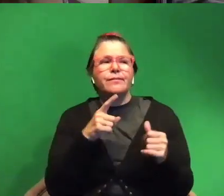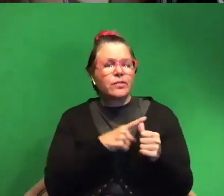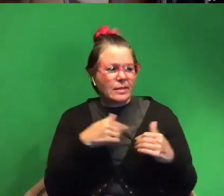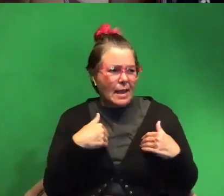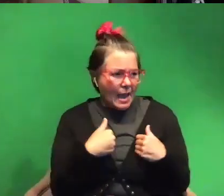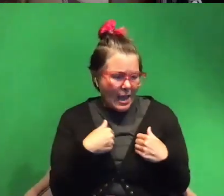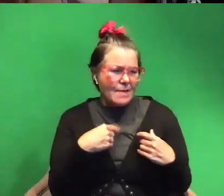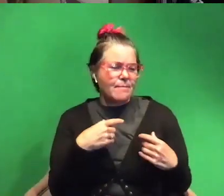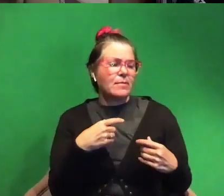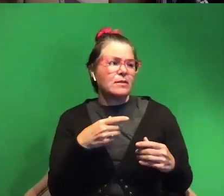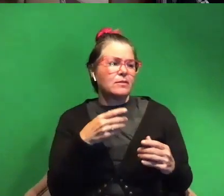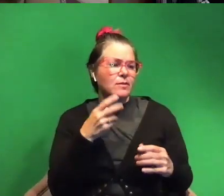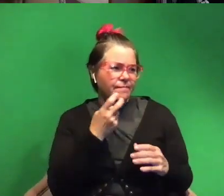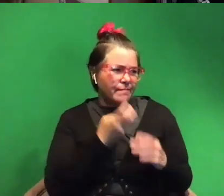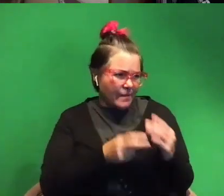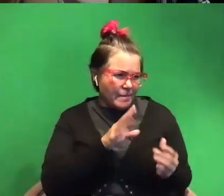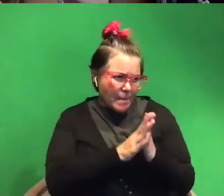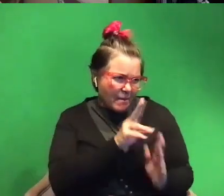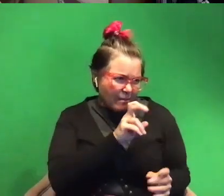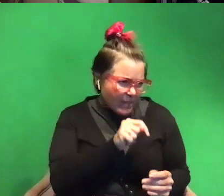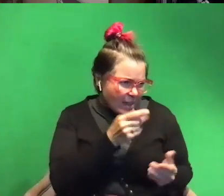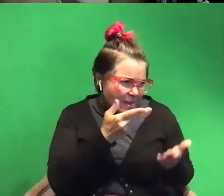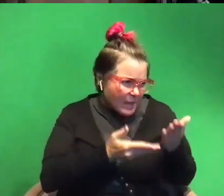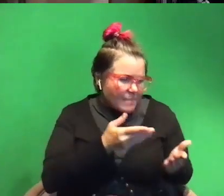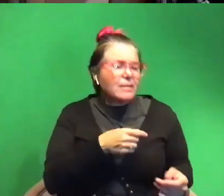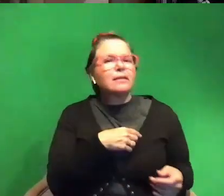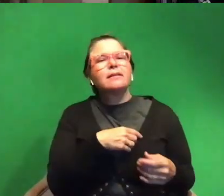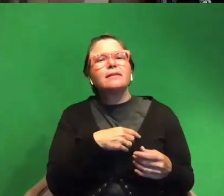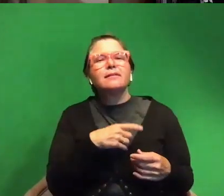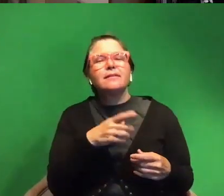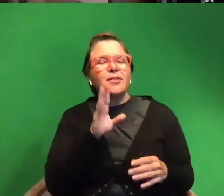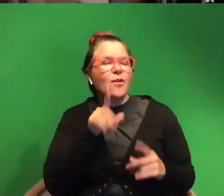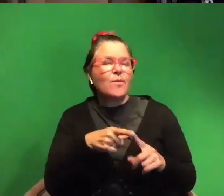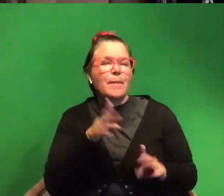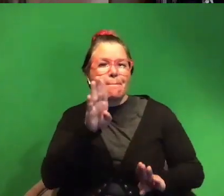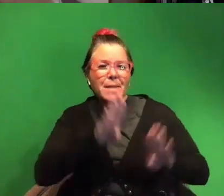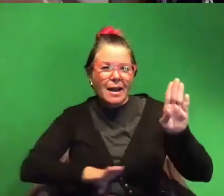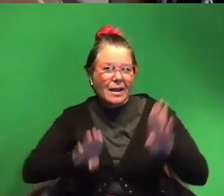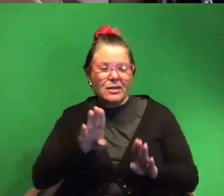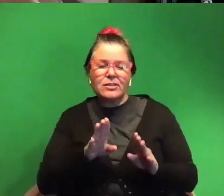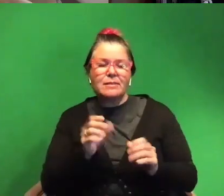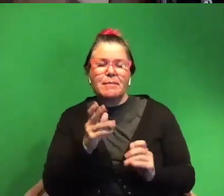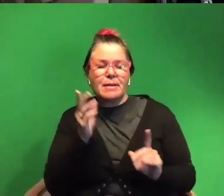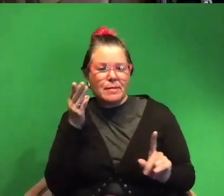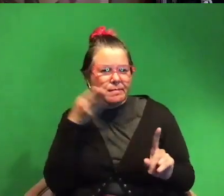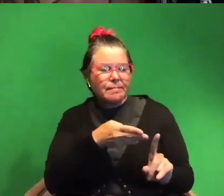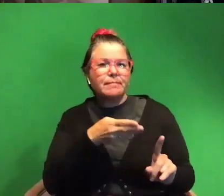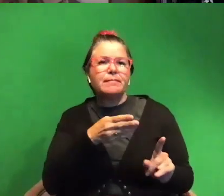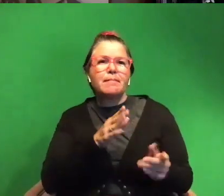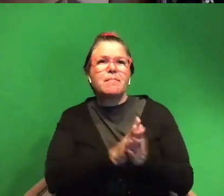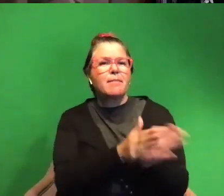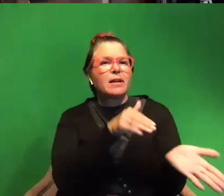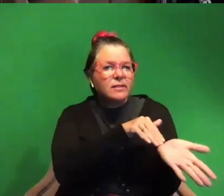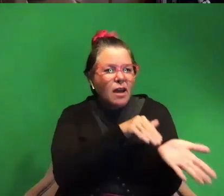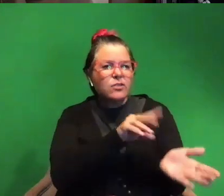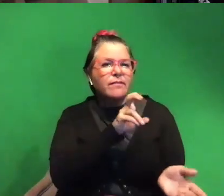so I thought for a little bit about becoming a vet. When you're interested in biology, a lot of people direct you toward just being a doctor or a